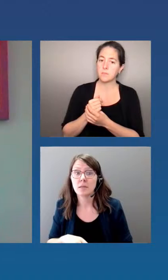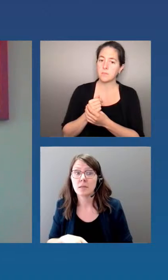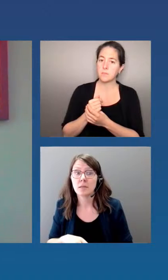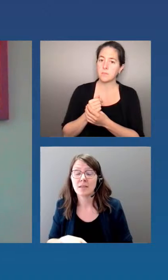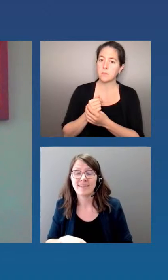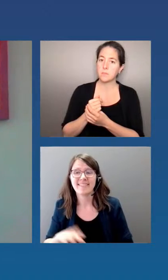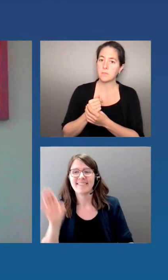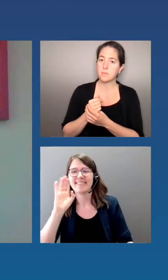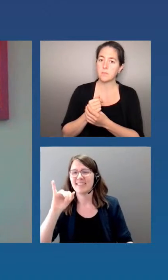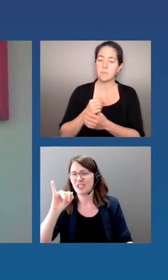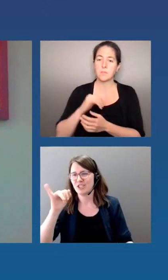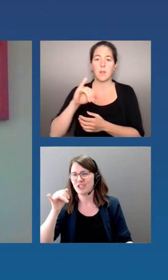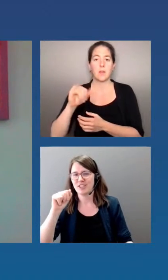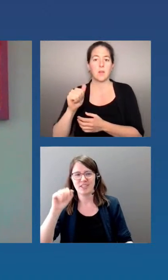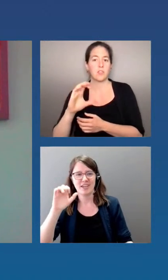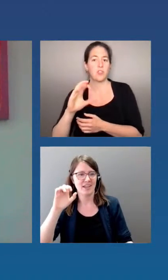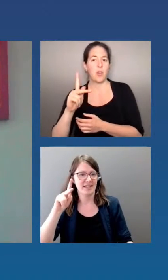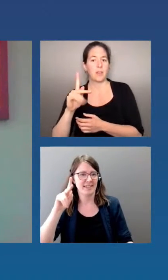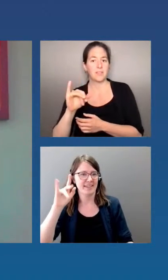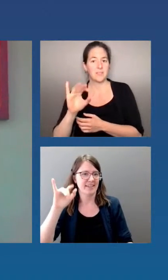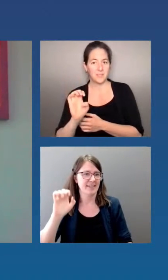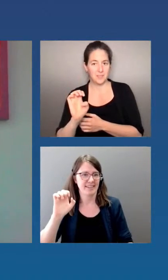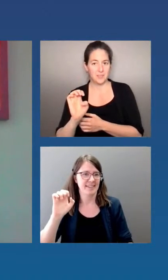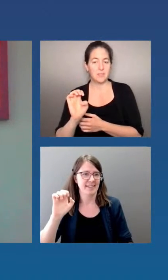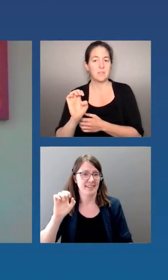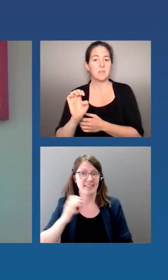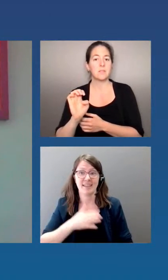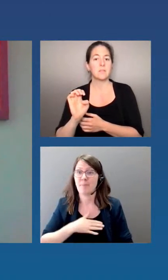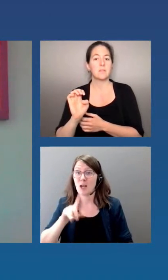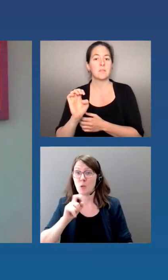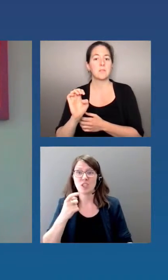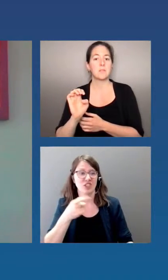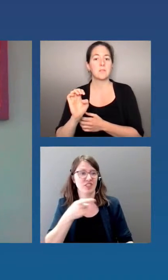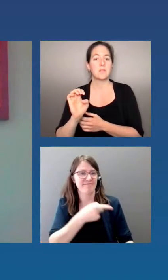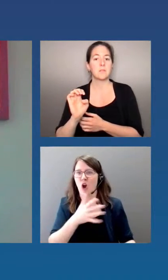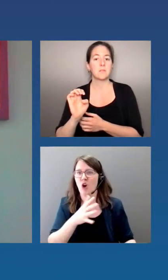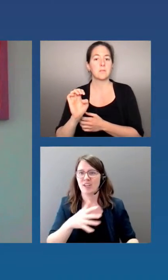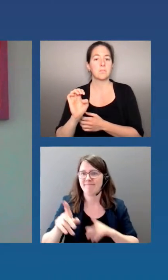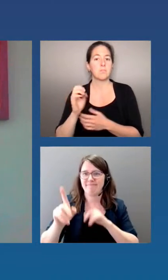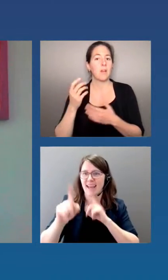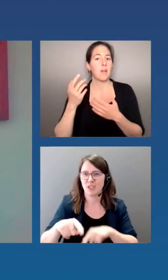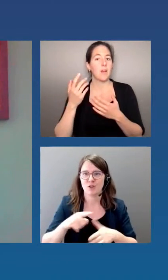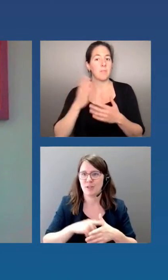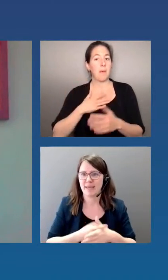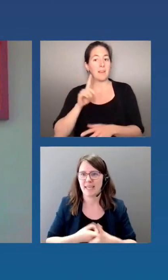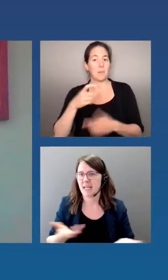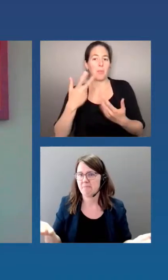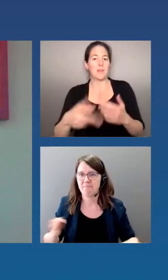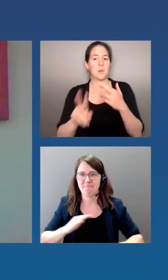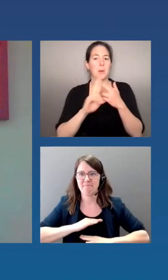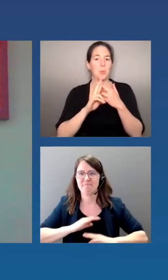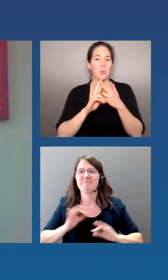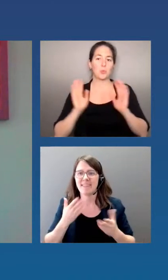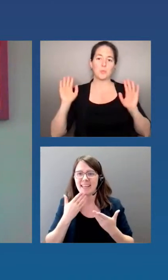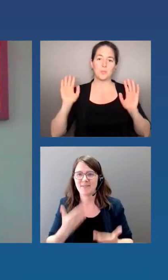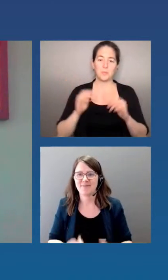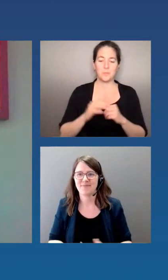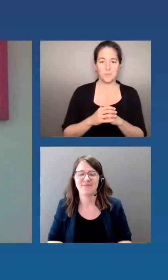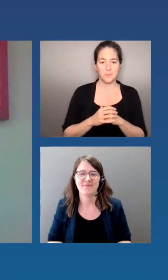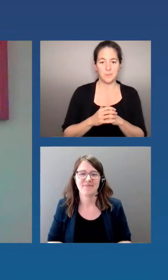Hey, sorry, it's Jackie. My questions were answered already in the beginning, so thank you. Thank you very